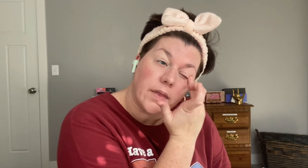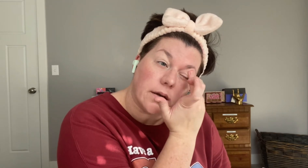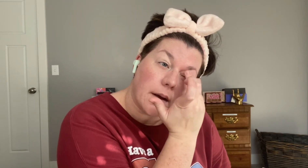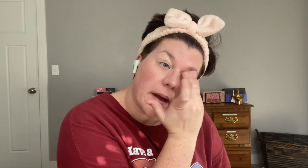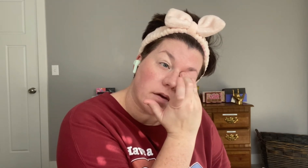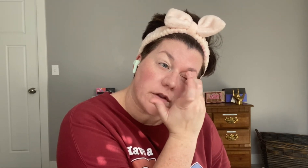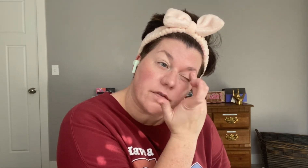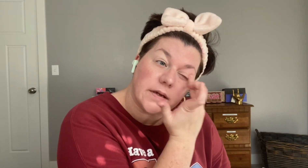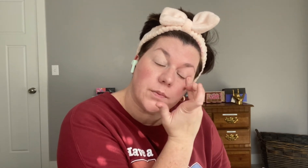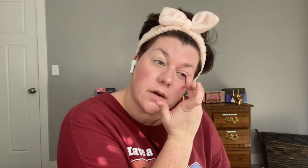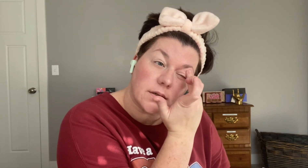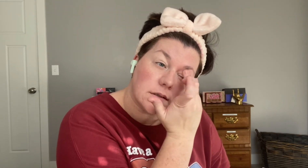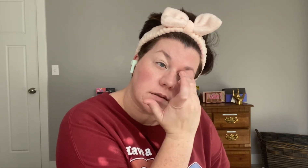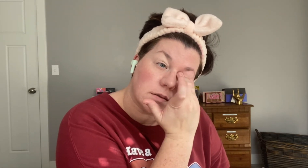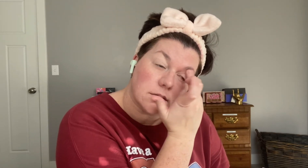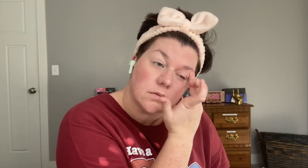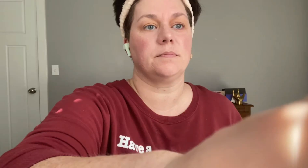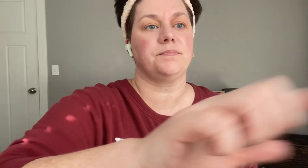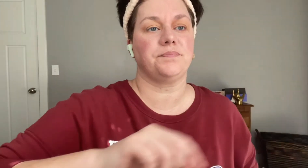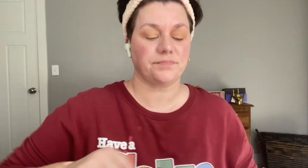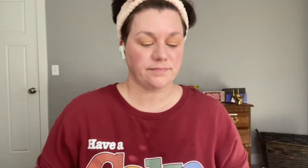And then come back for the face products.